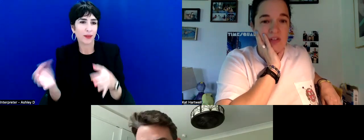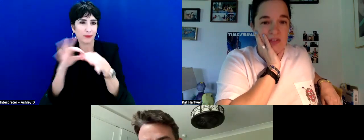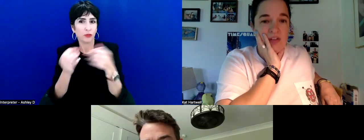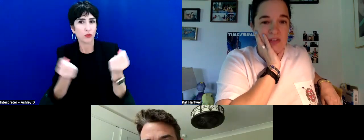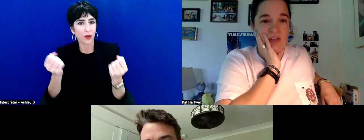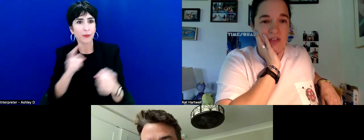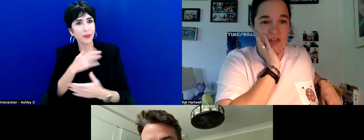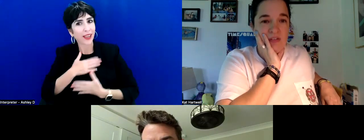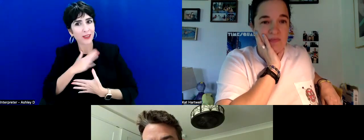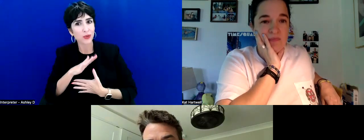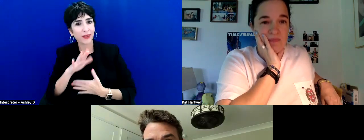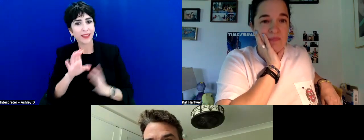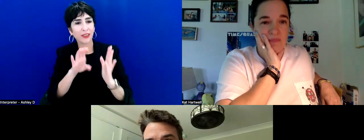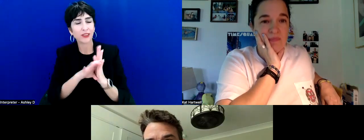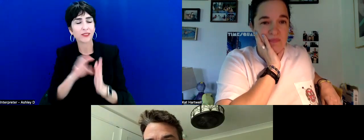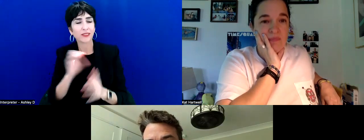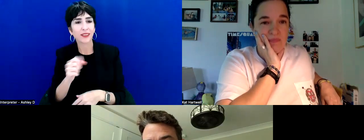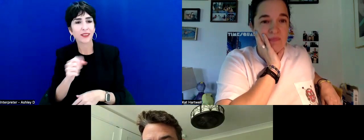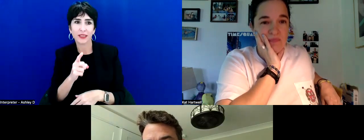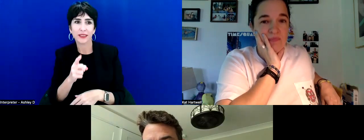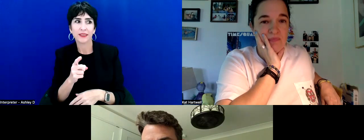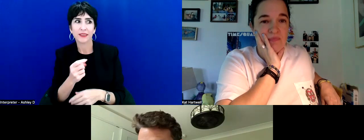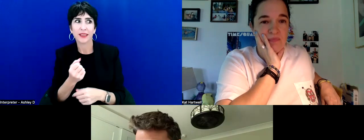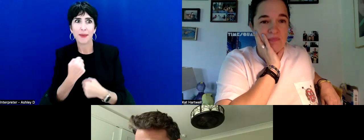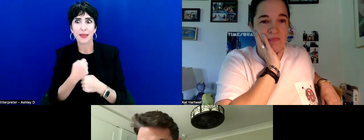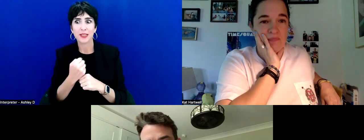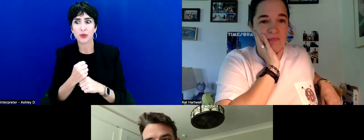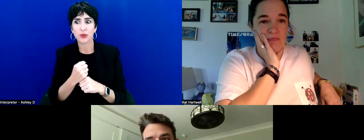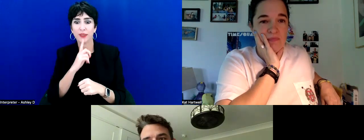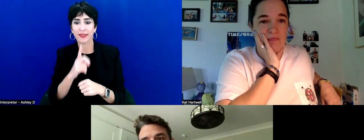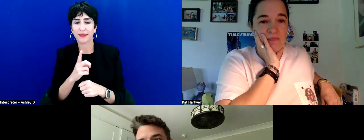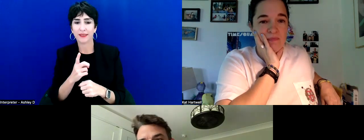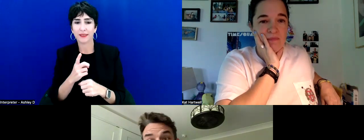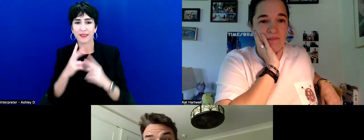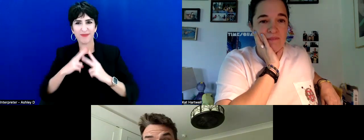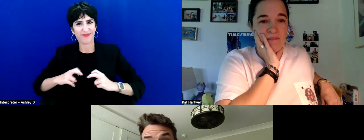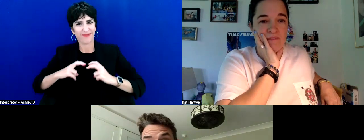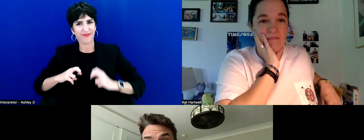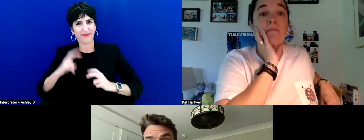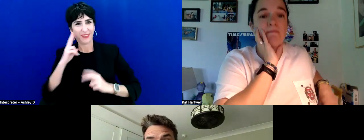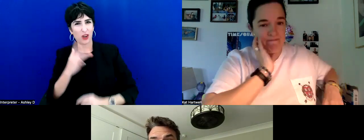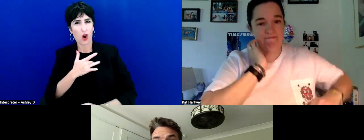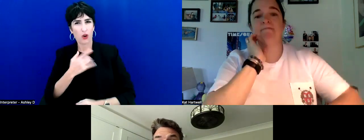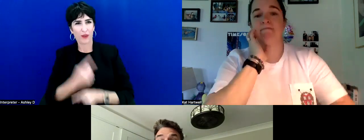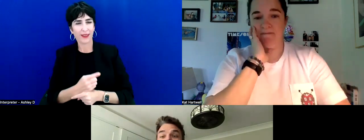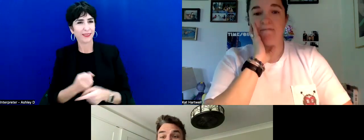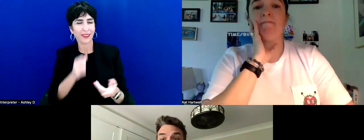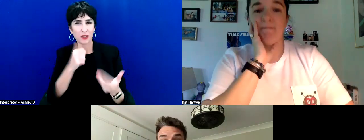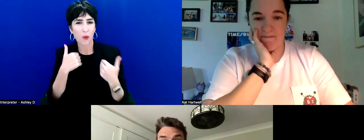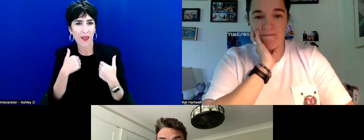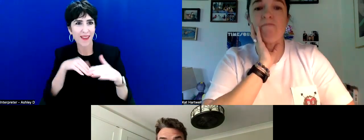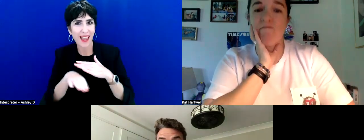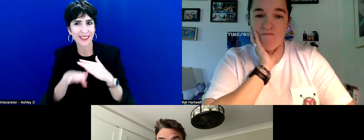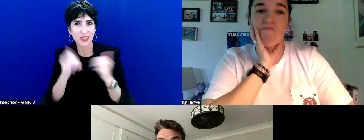But I really enjoyed playing that character. I mean, it really causes you to kind of look at your heart more, right? Because you don't have Mhm. access